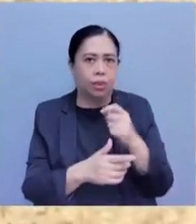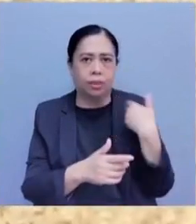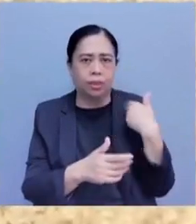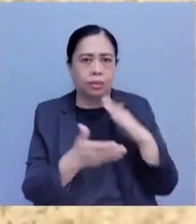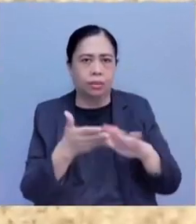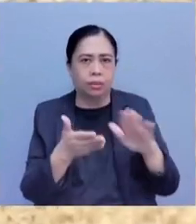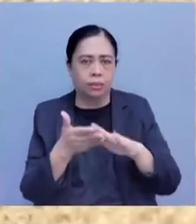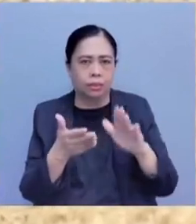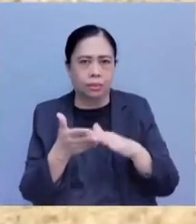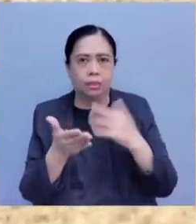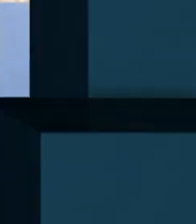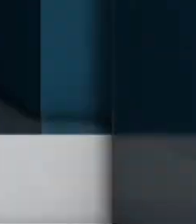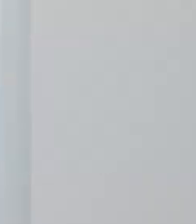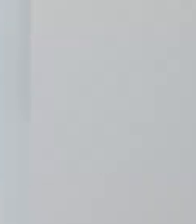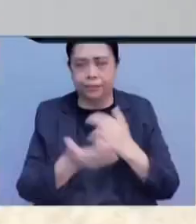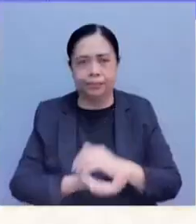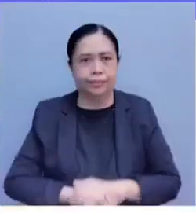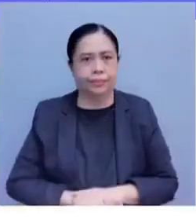rice.